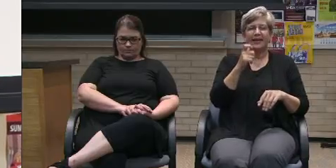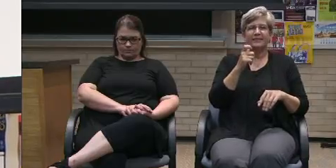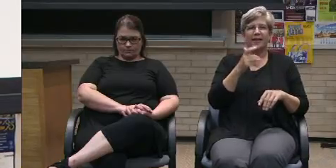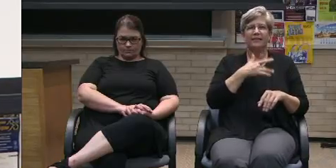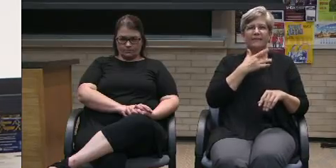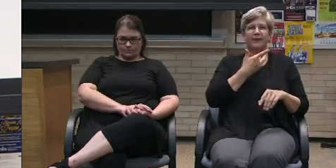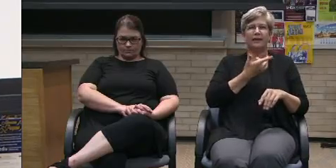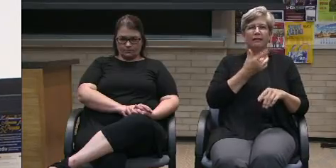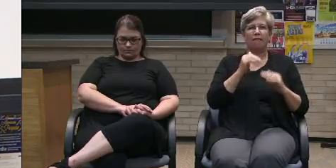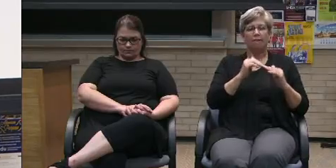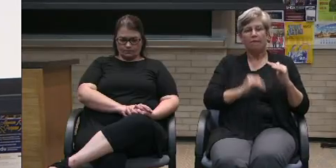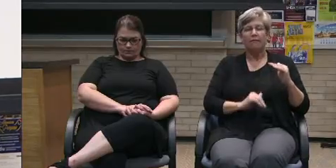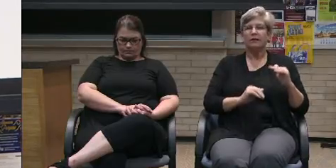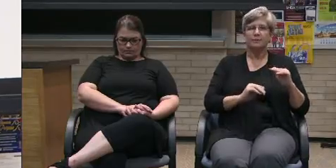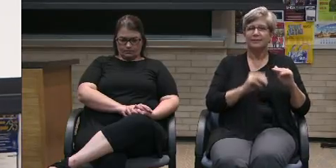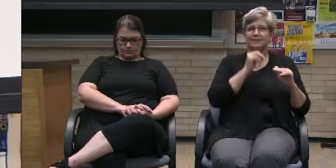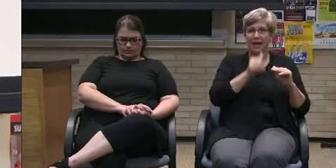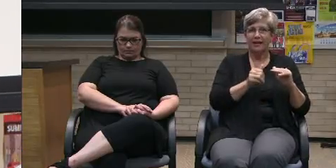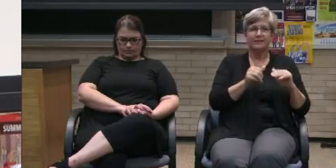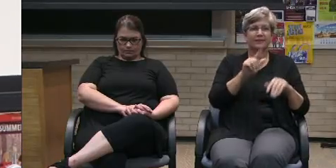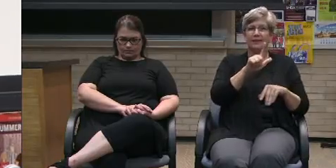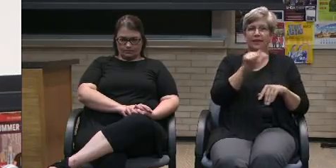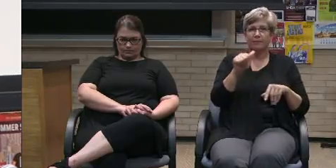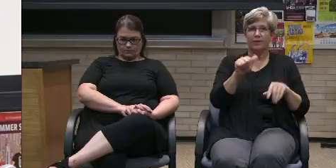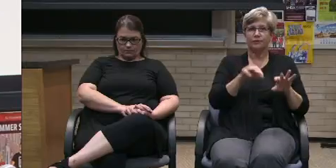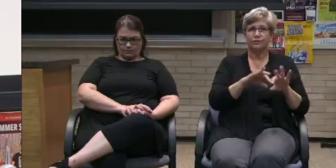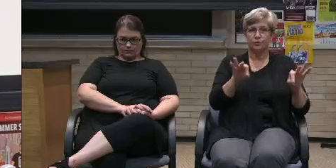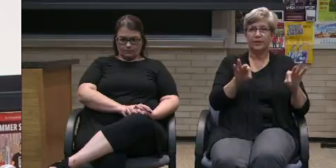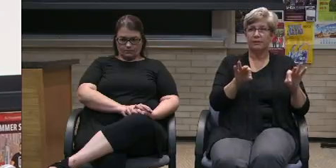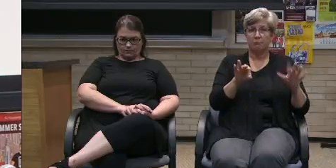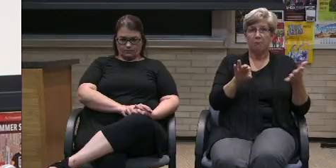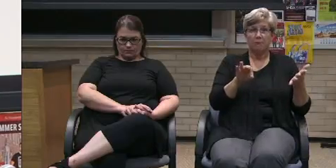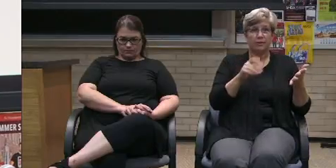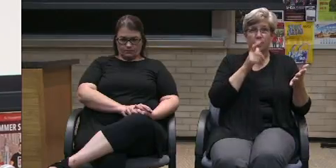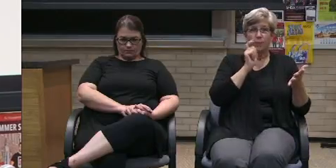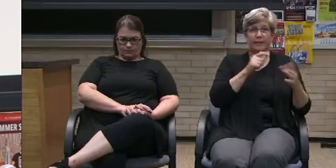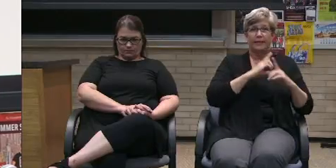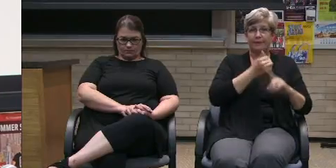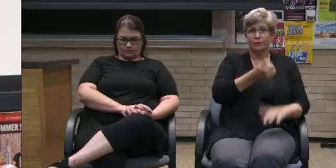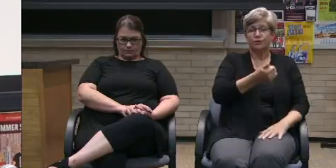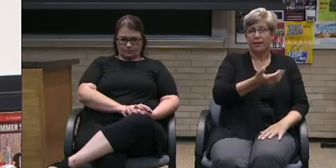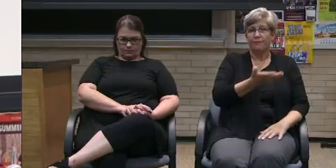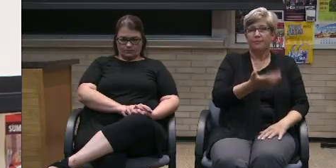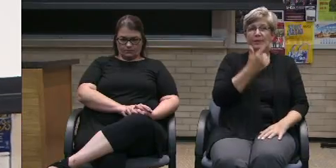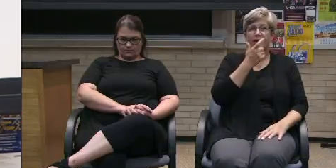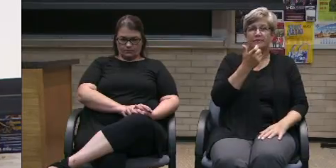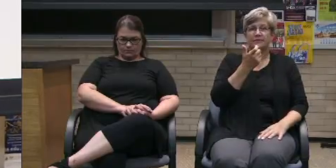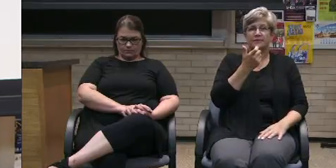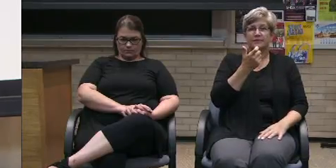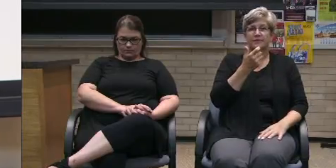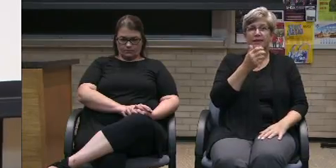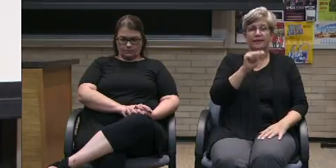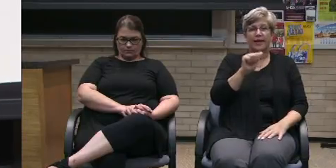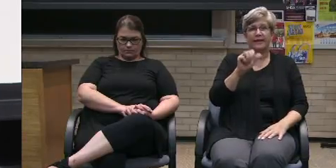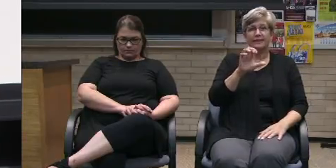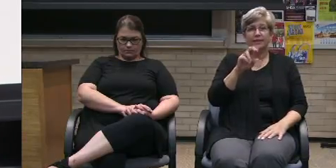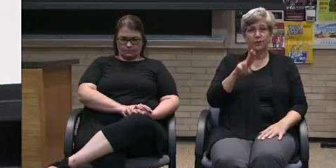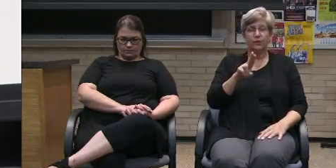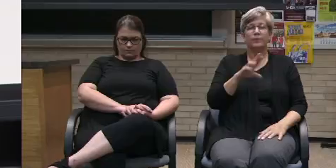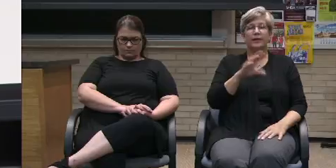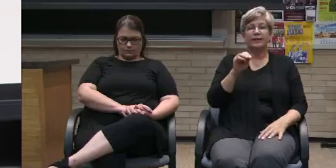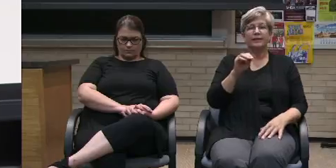like to say it's not a question. The liberal arts don't need defending. The AAC&U, in